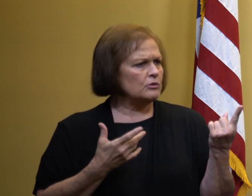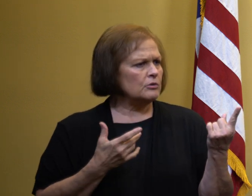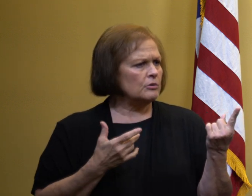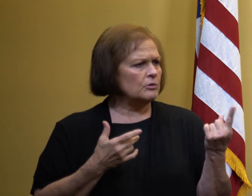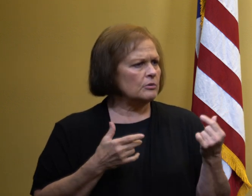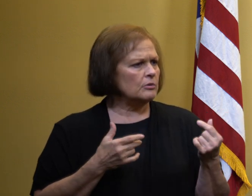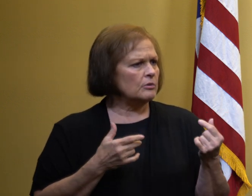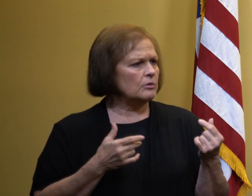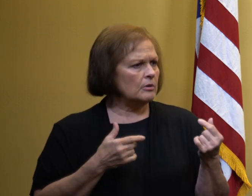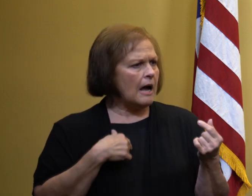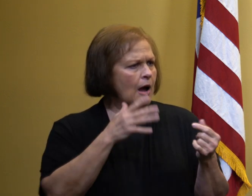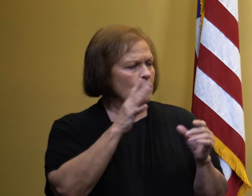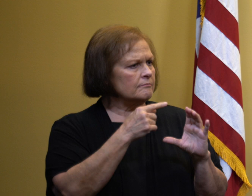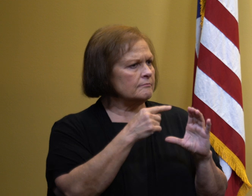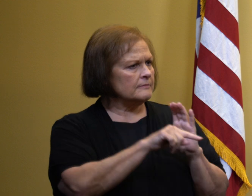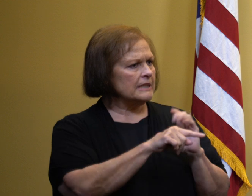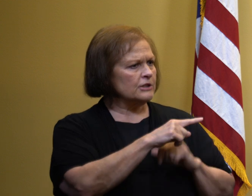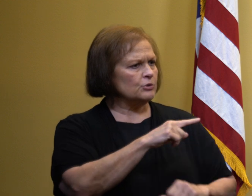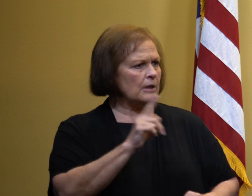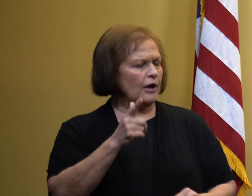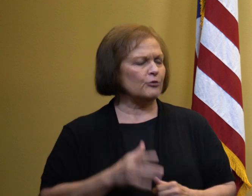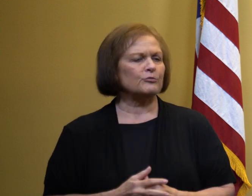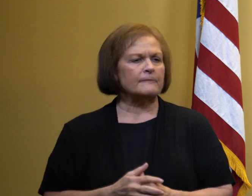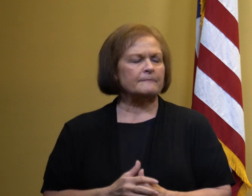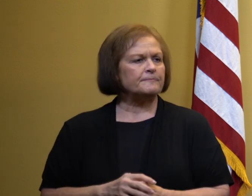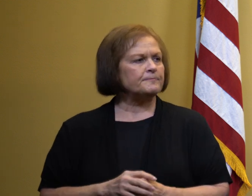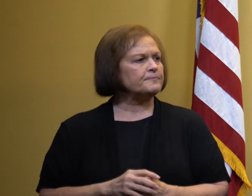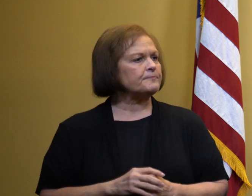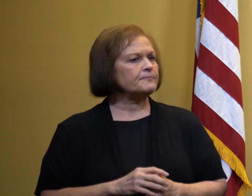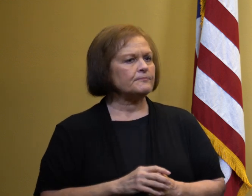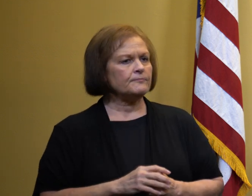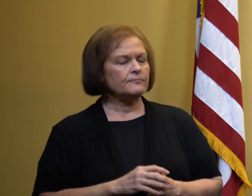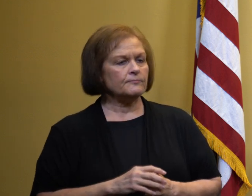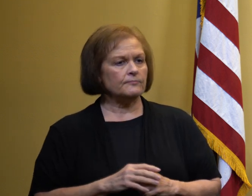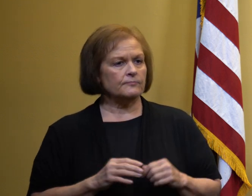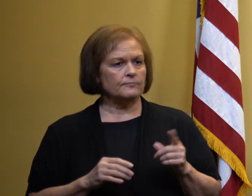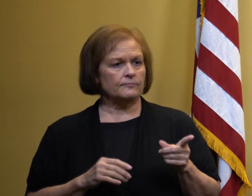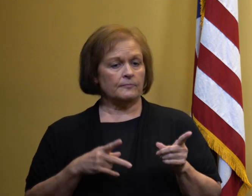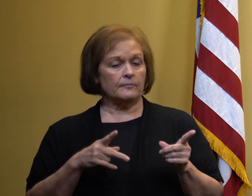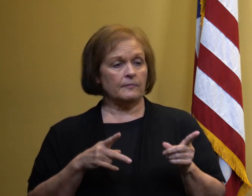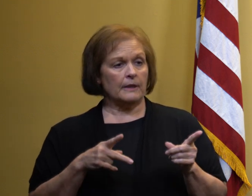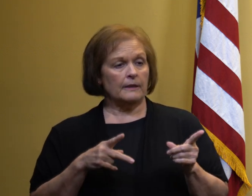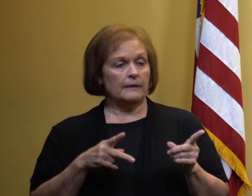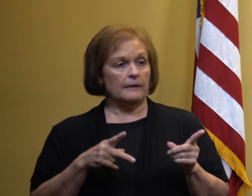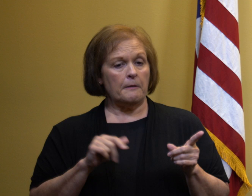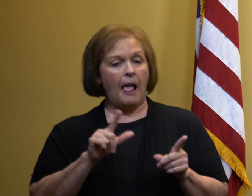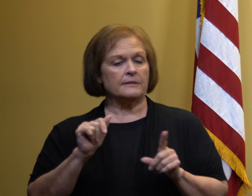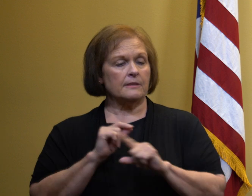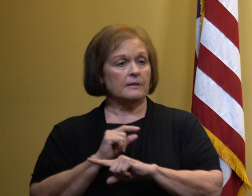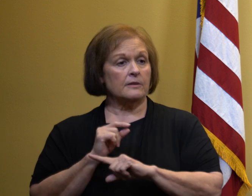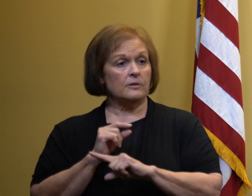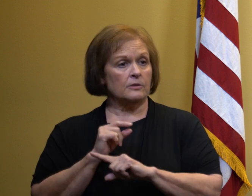send a question and email to you later. Sounds good. Sounds good. The advocate? Yeah, Mayor, again on Plaza Tower, I mean, just given